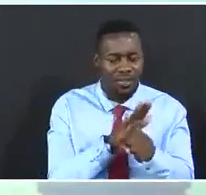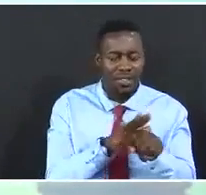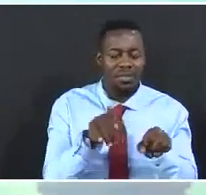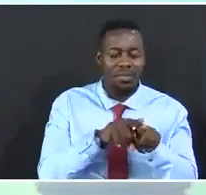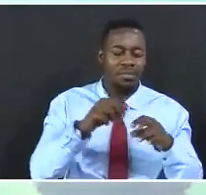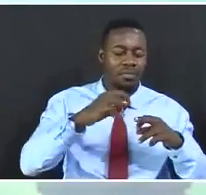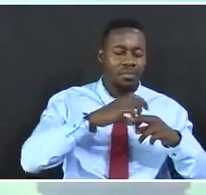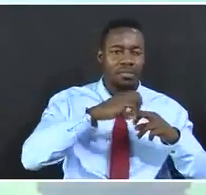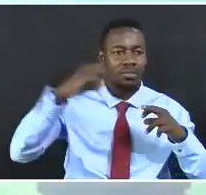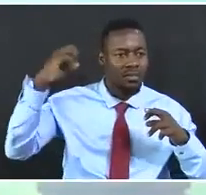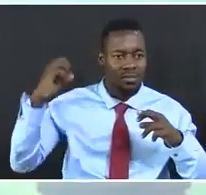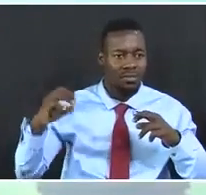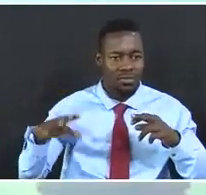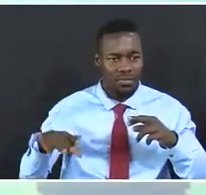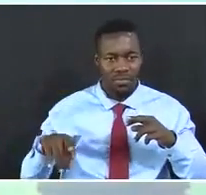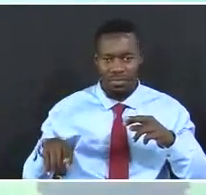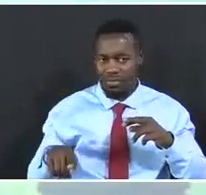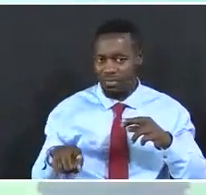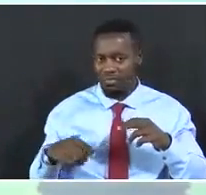who wants to sin more?